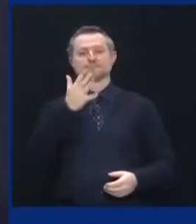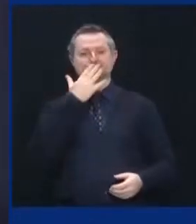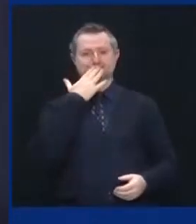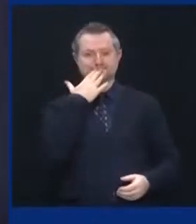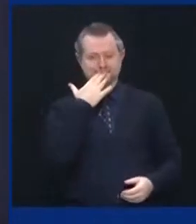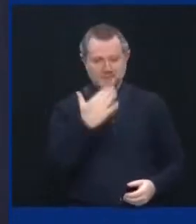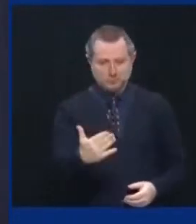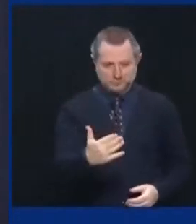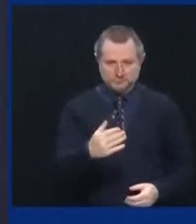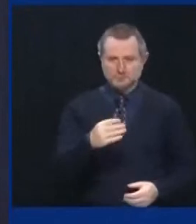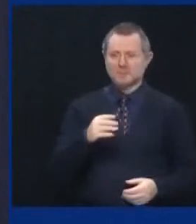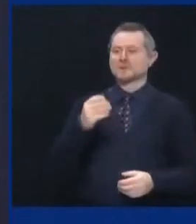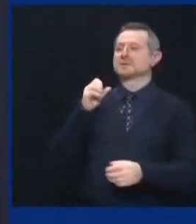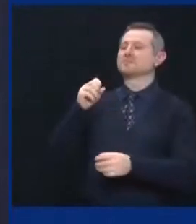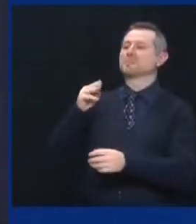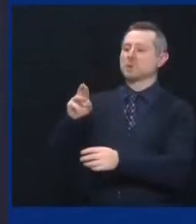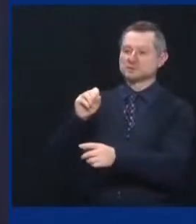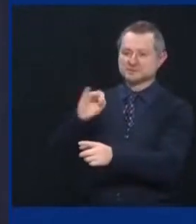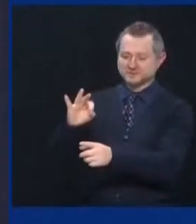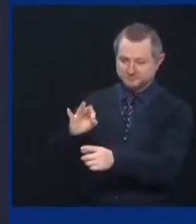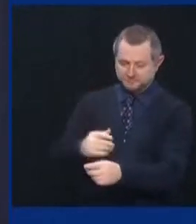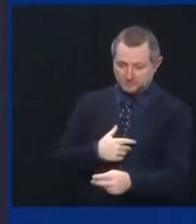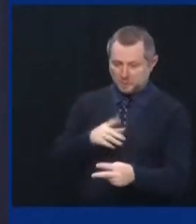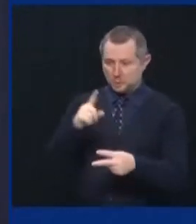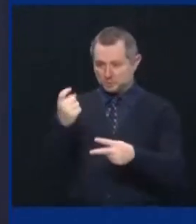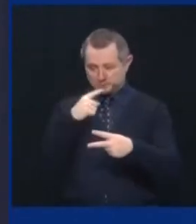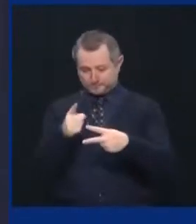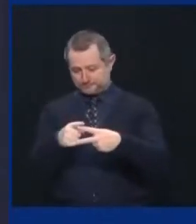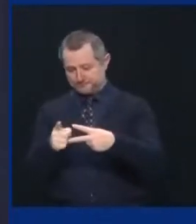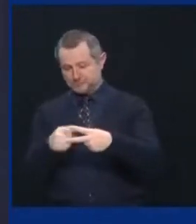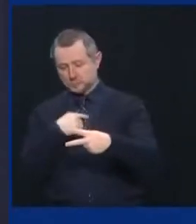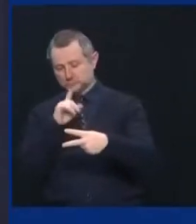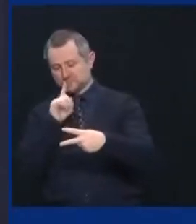Siff. First question first. The